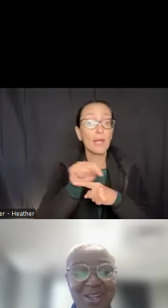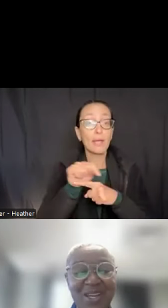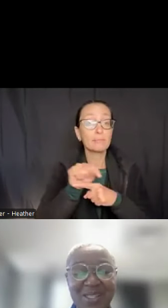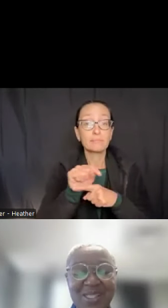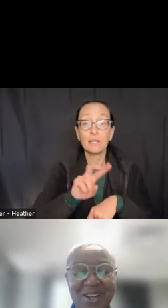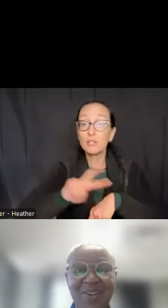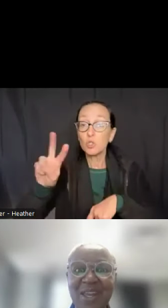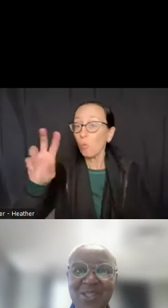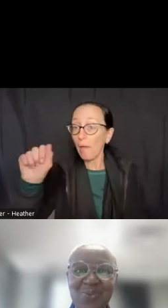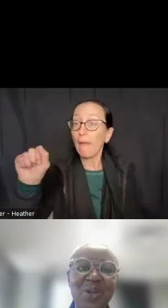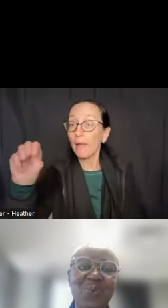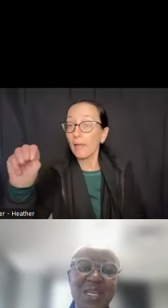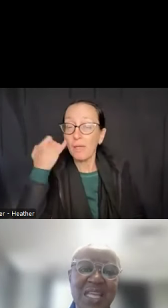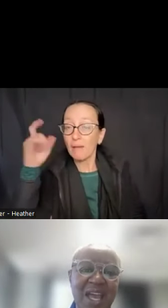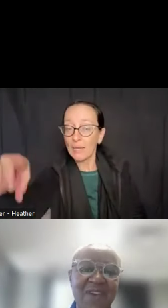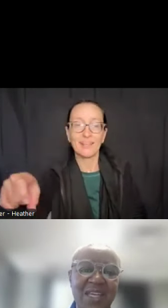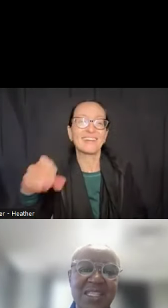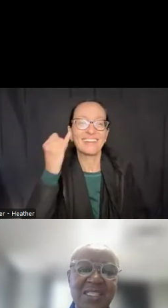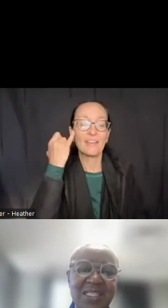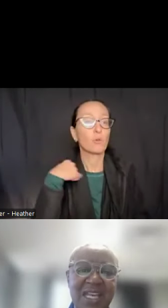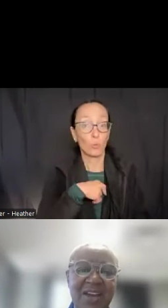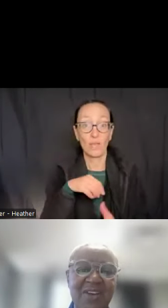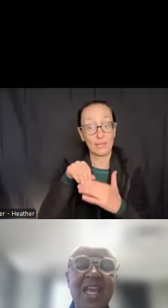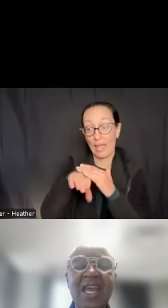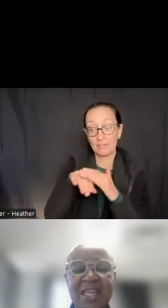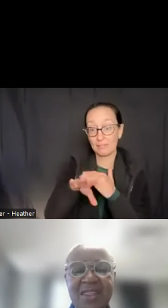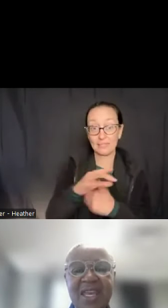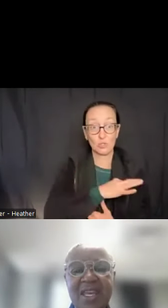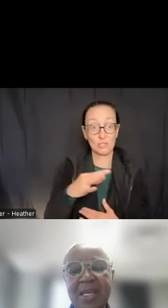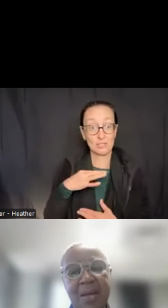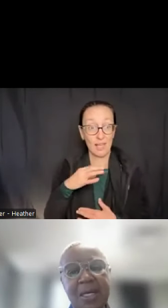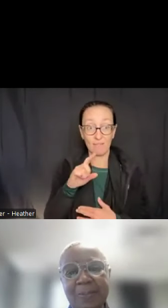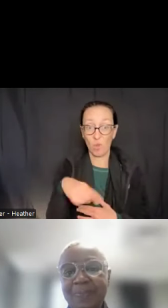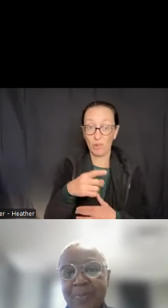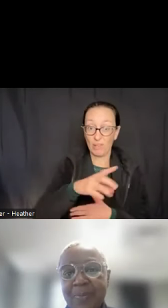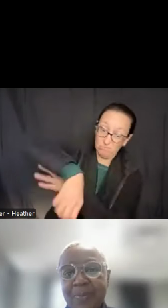morning if necessary. If that is when we can have access to the staff, and they